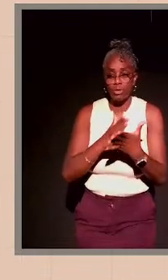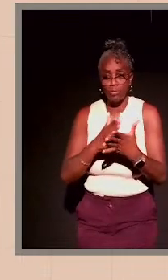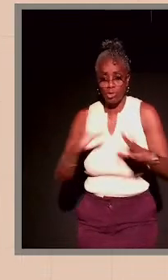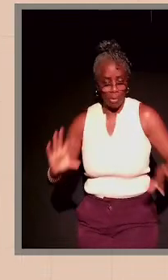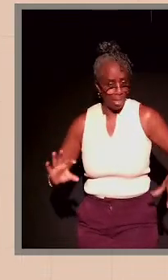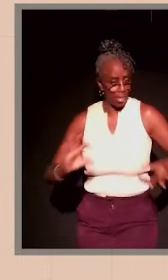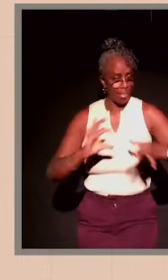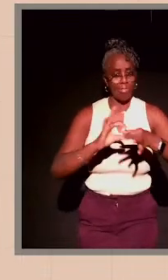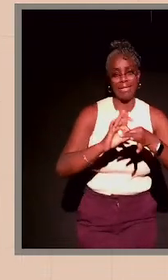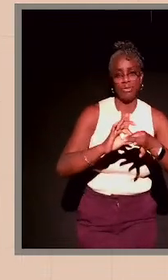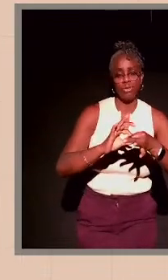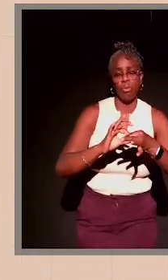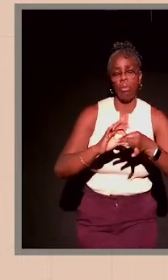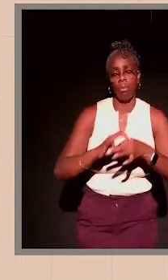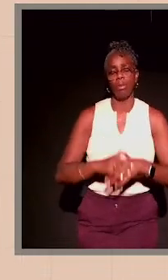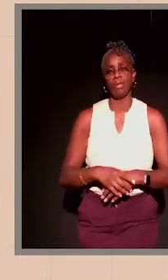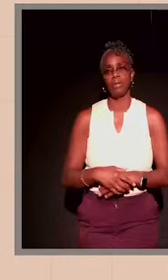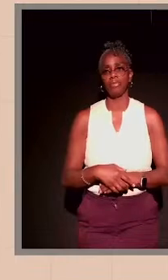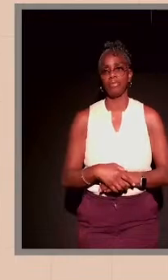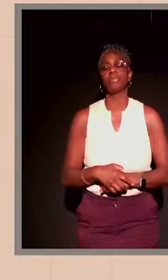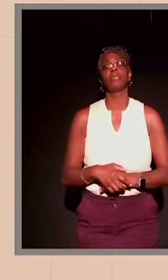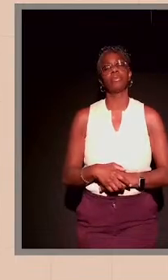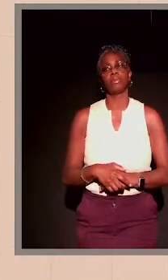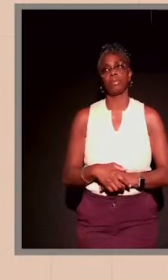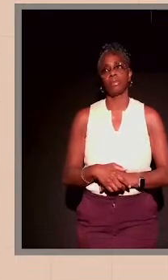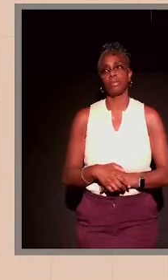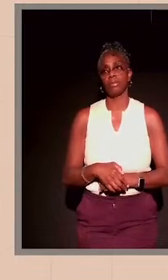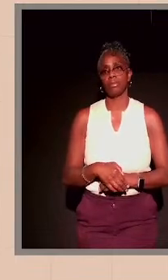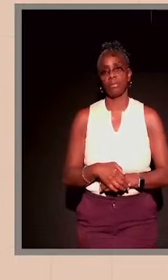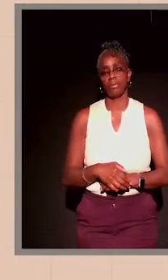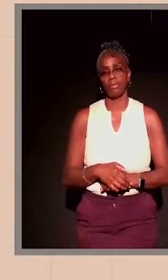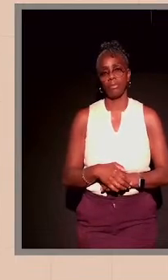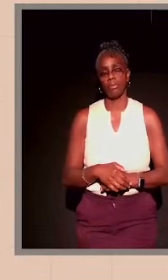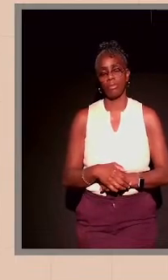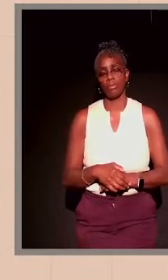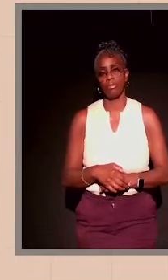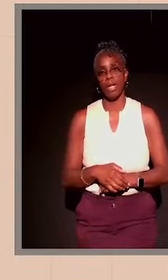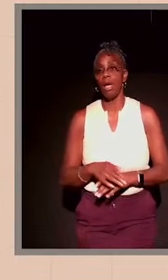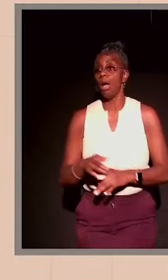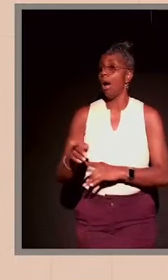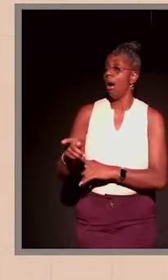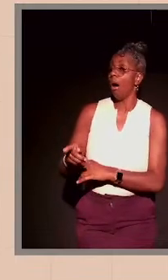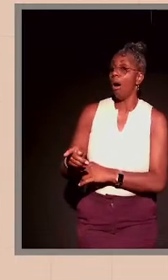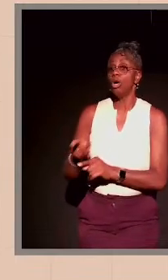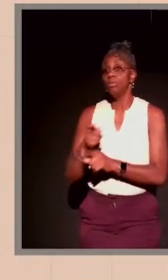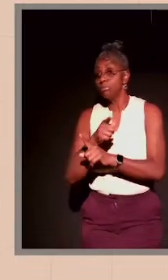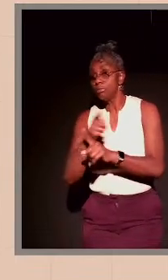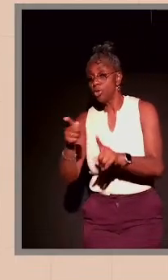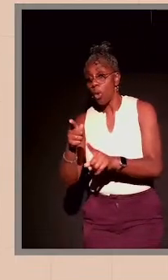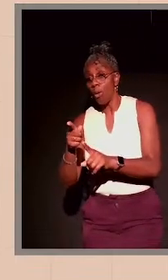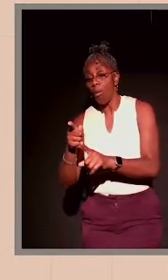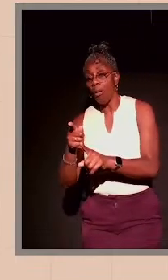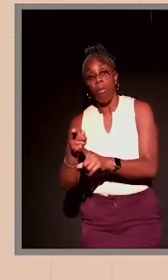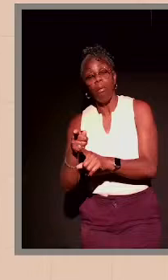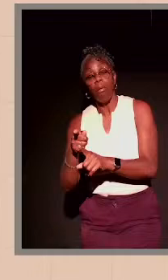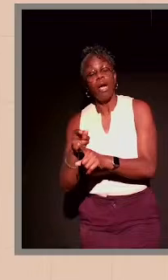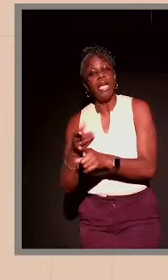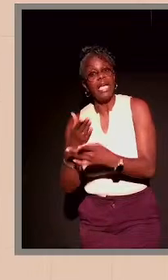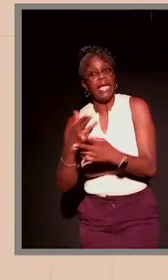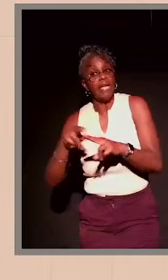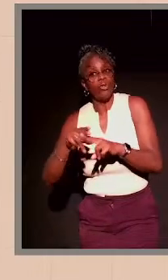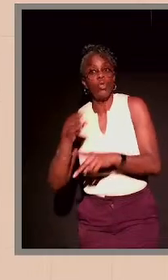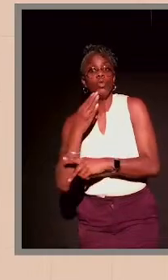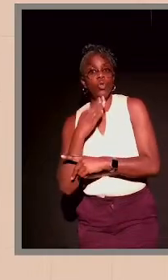to. This will allow a user to assign parameters